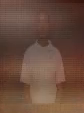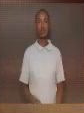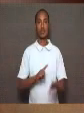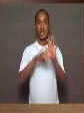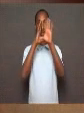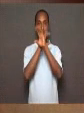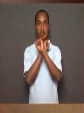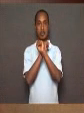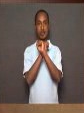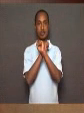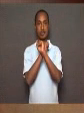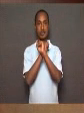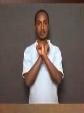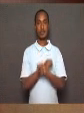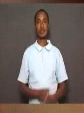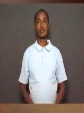Time's up.